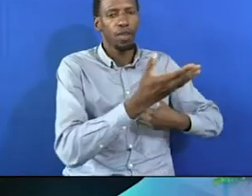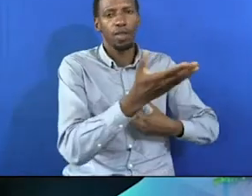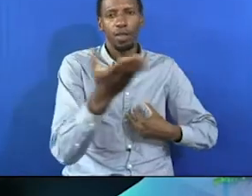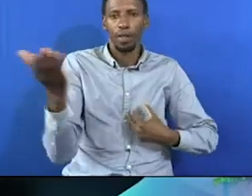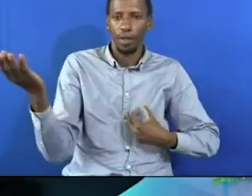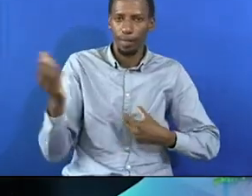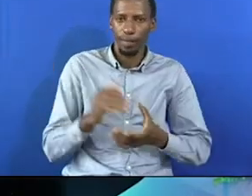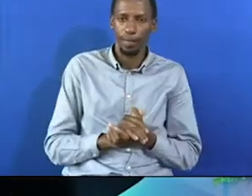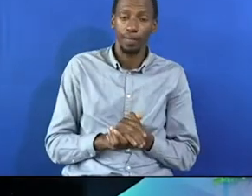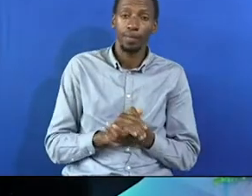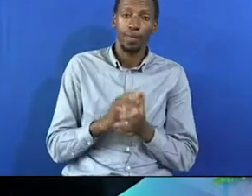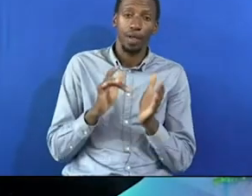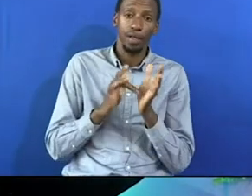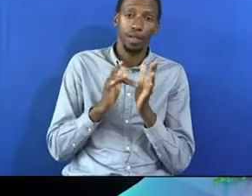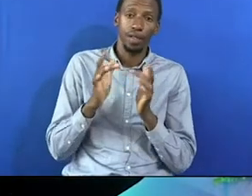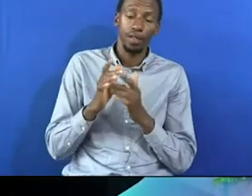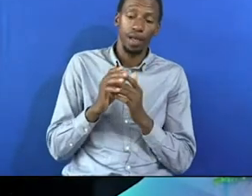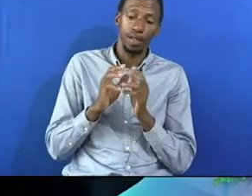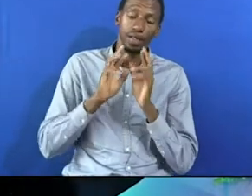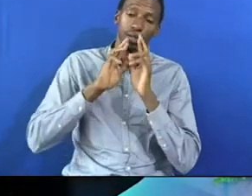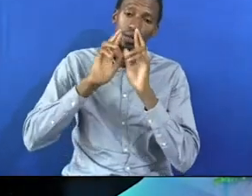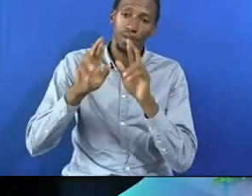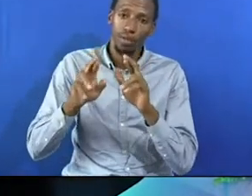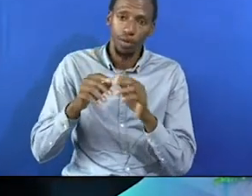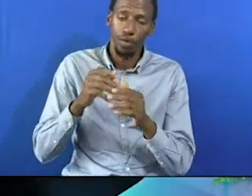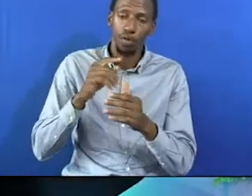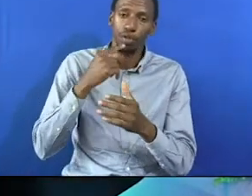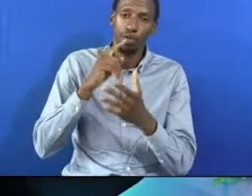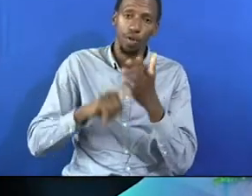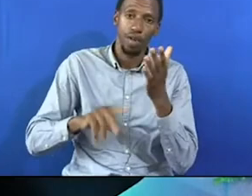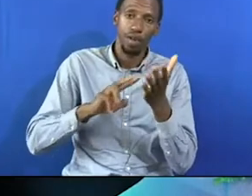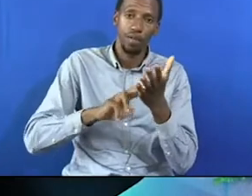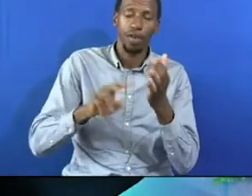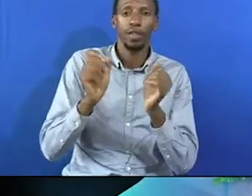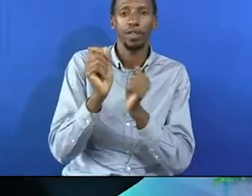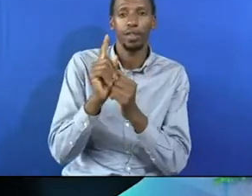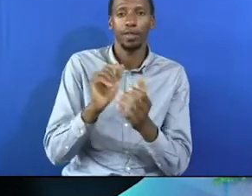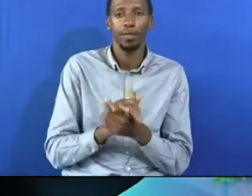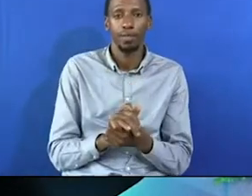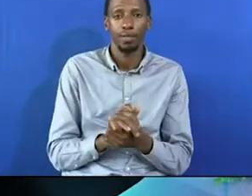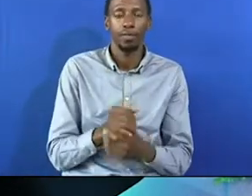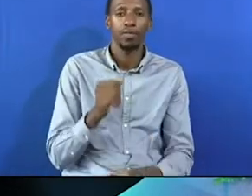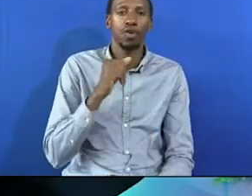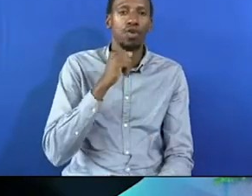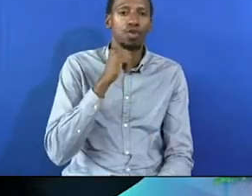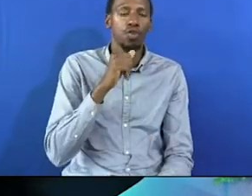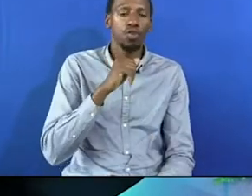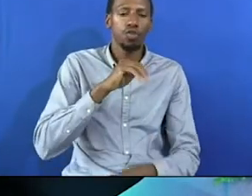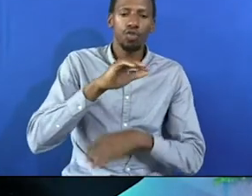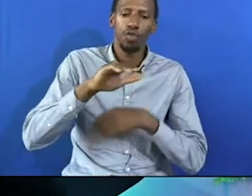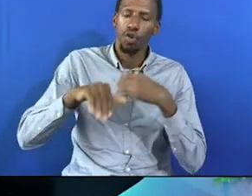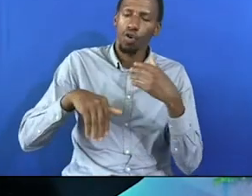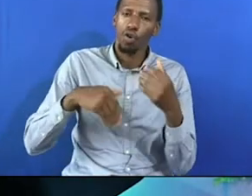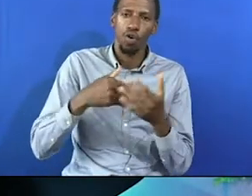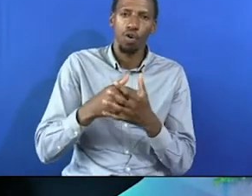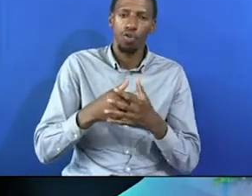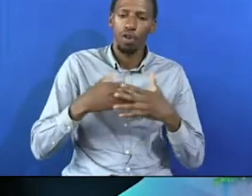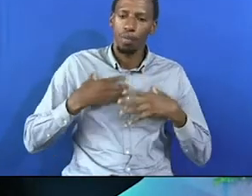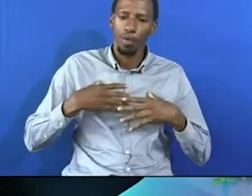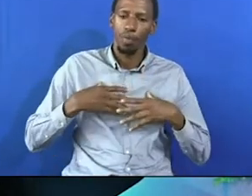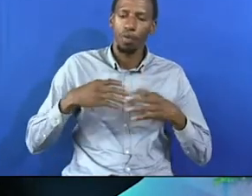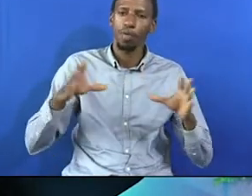And Jesus replied in verse 11 by saying, not everyone can accept this word.